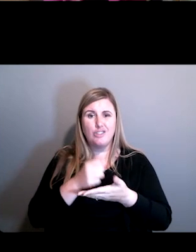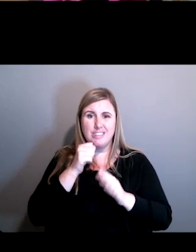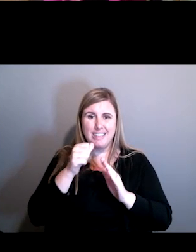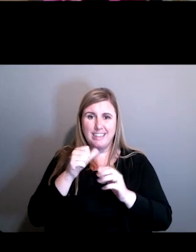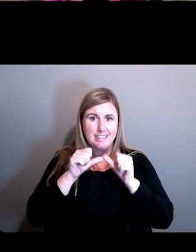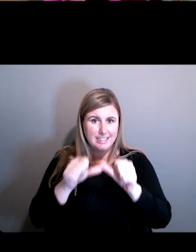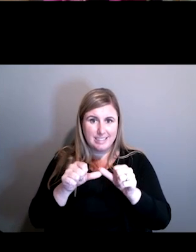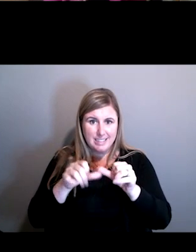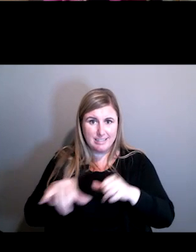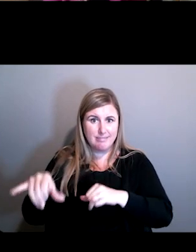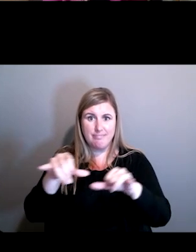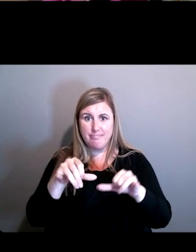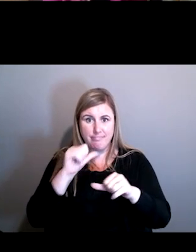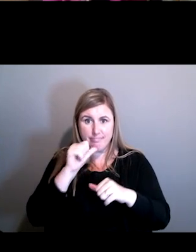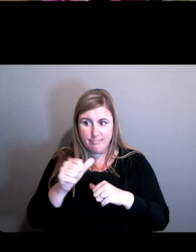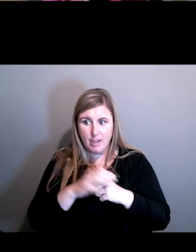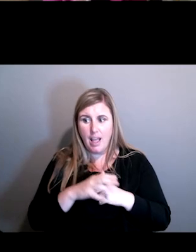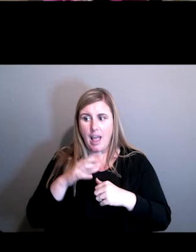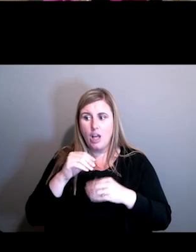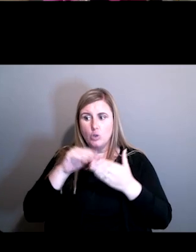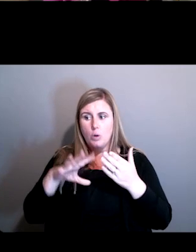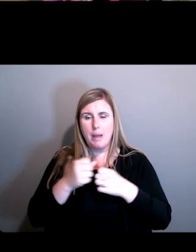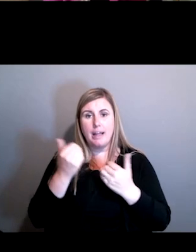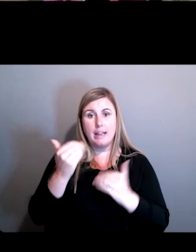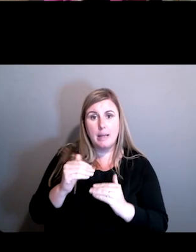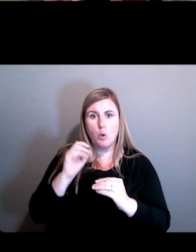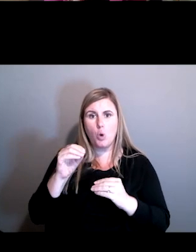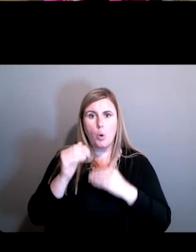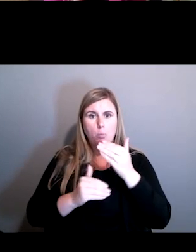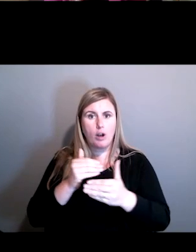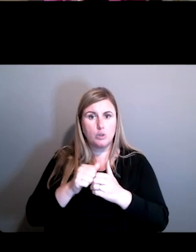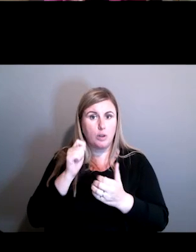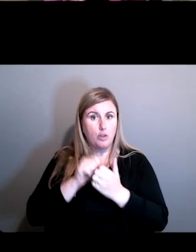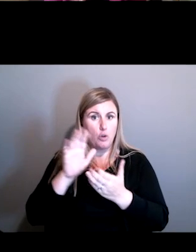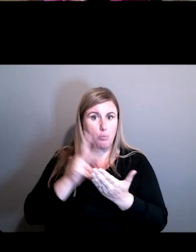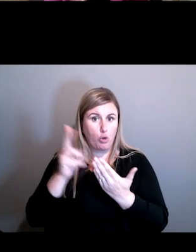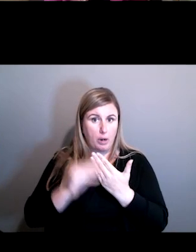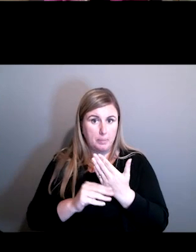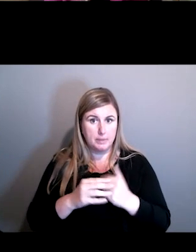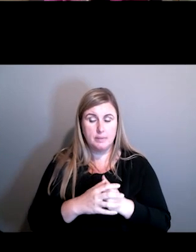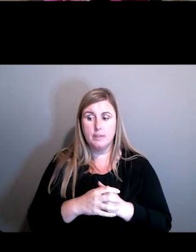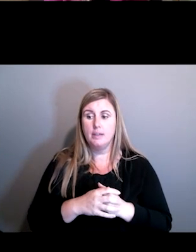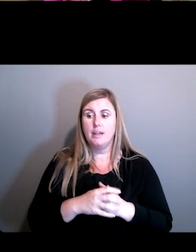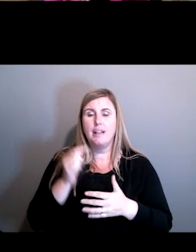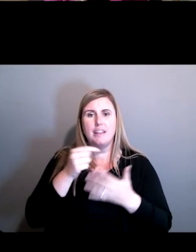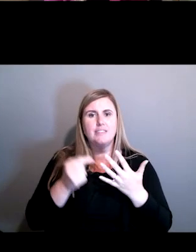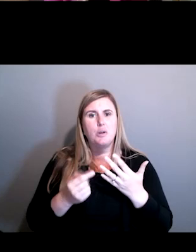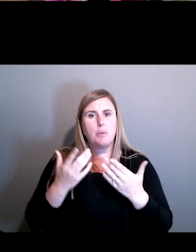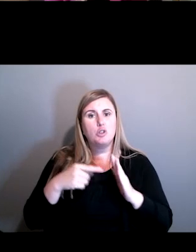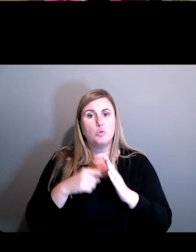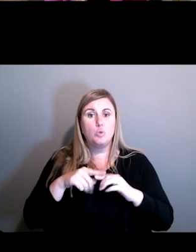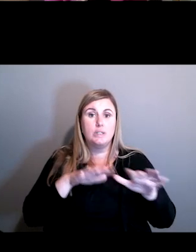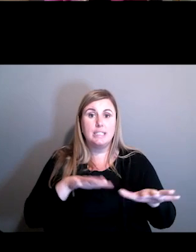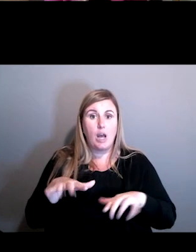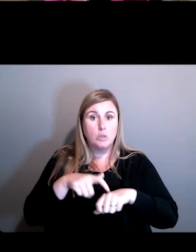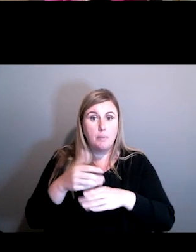inconsistent, and students are making limited or no progress in their programs. These factors may be due to